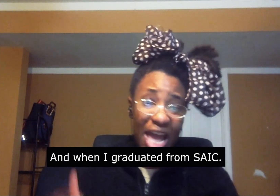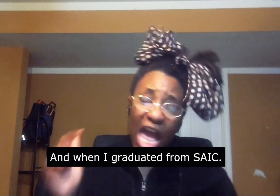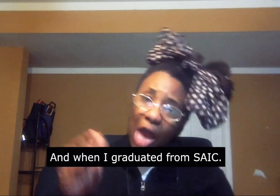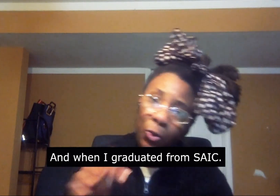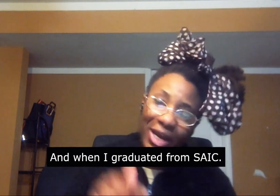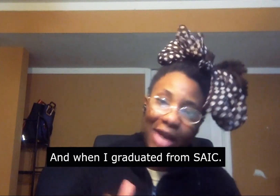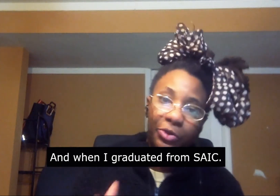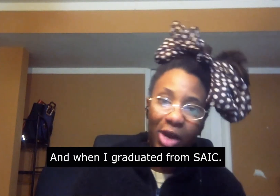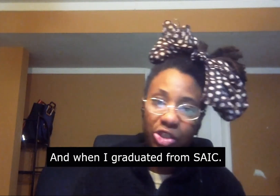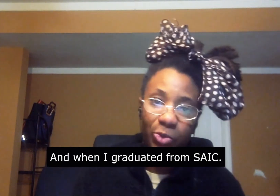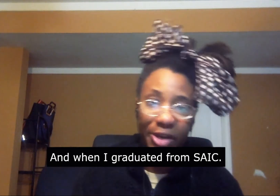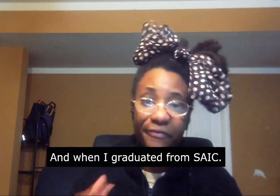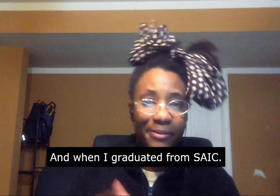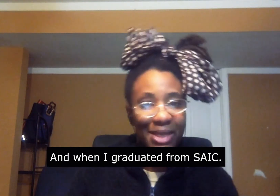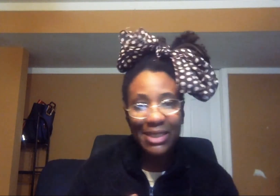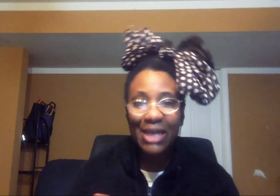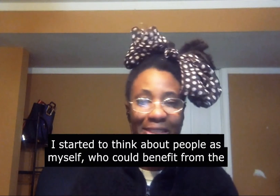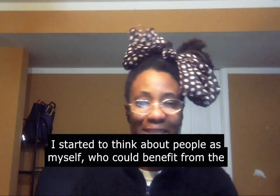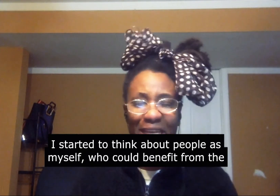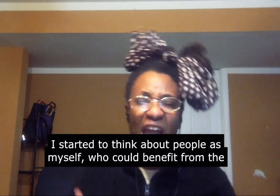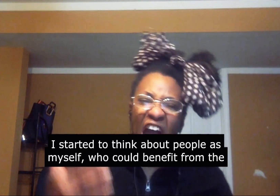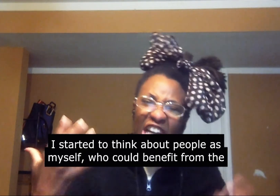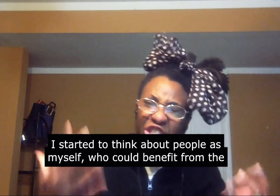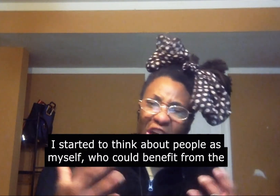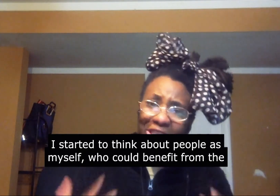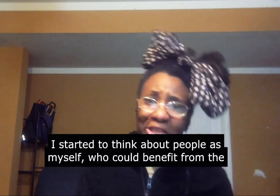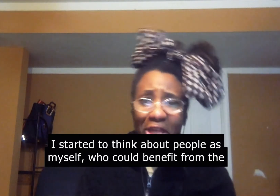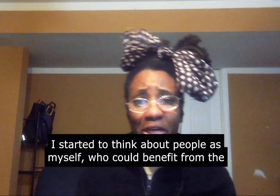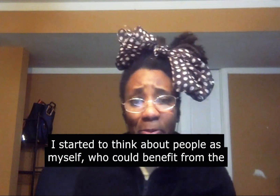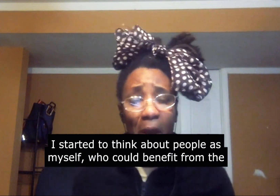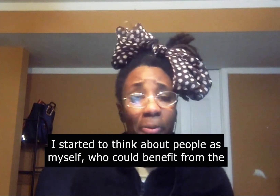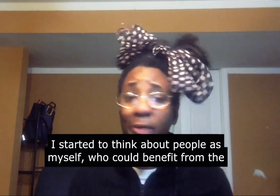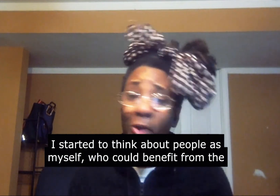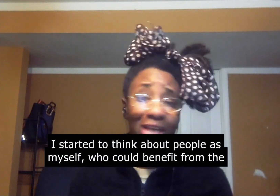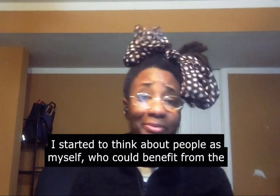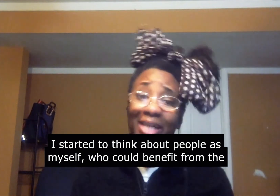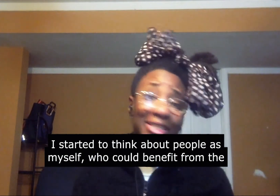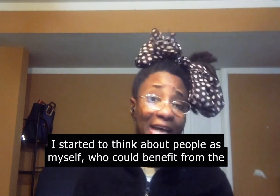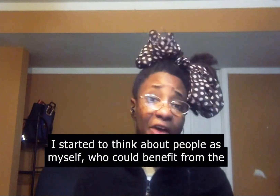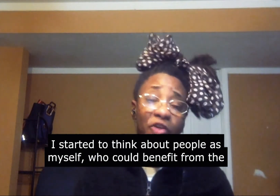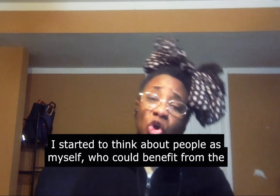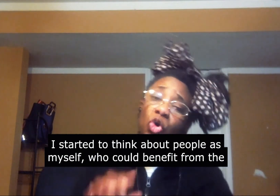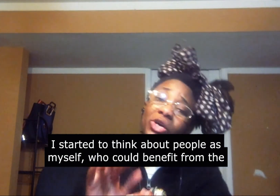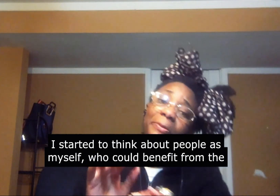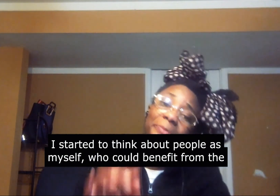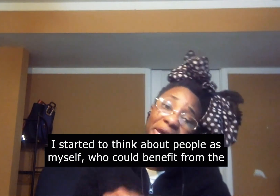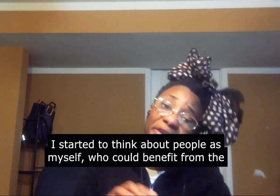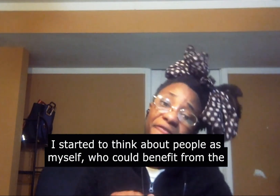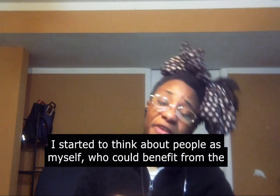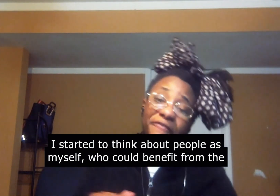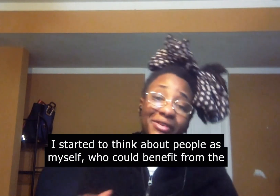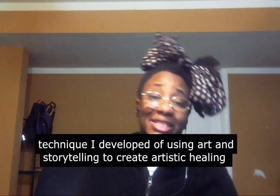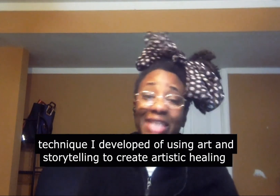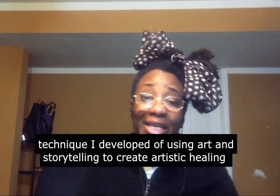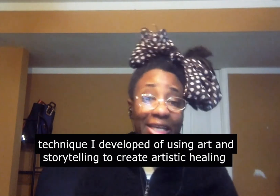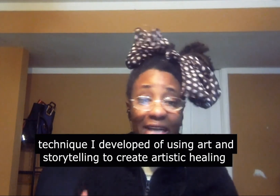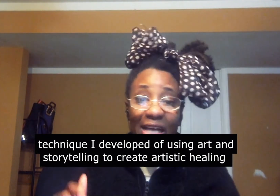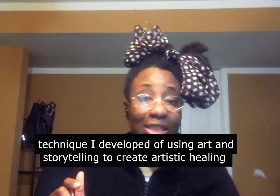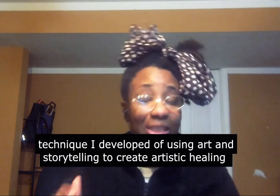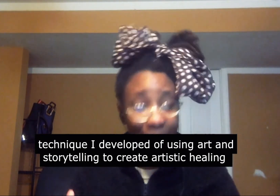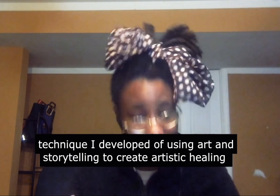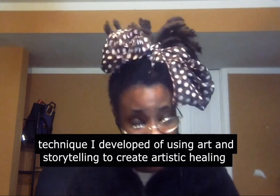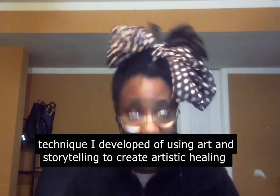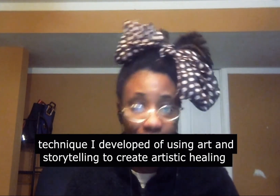society. And when I graduated from SIC, I started to think about people as myself who could benefit from the technique